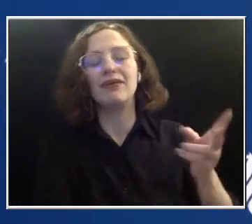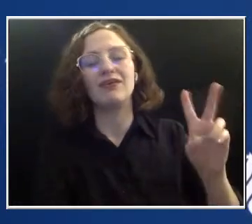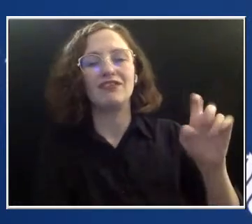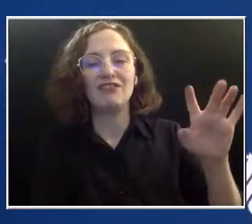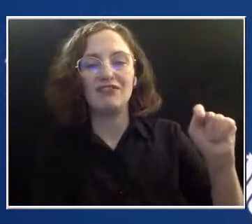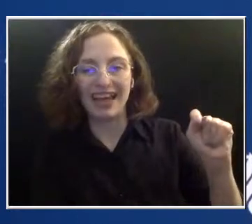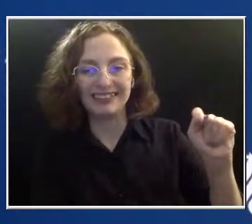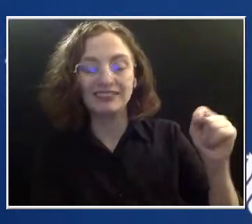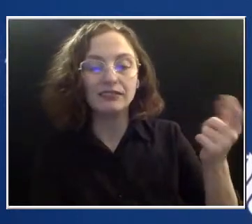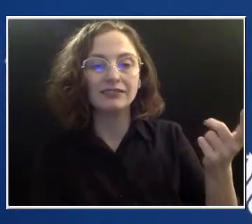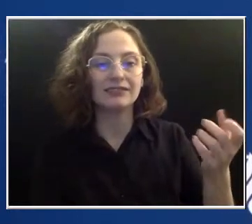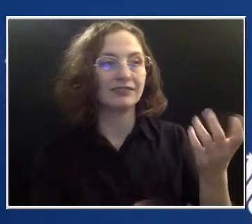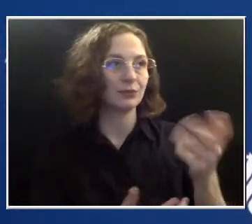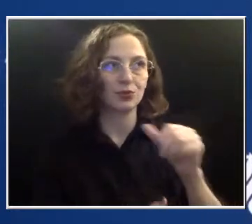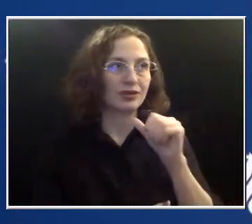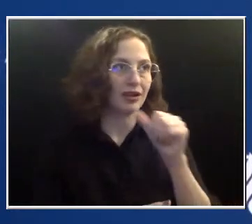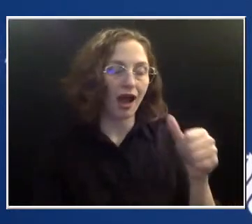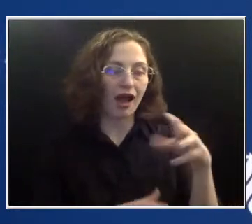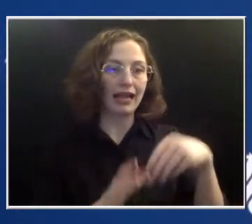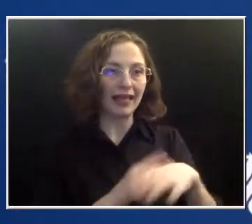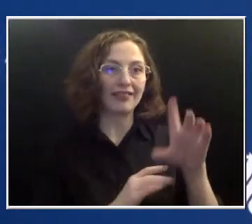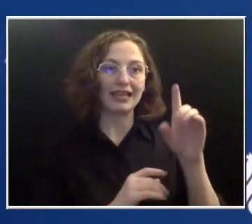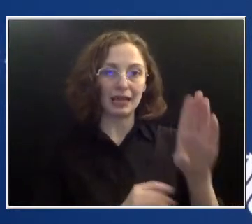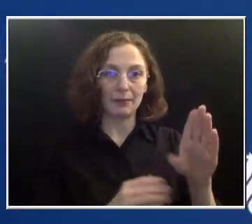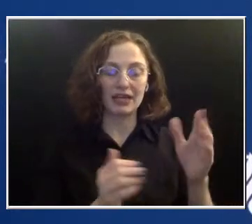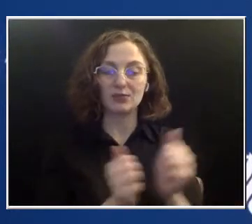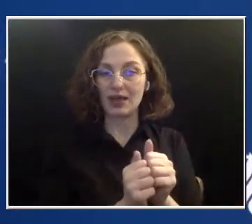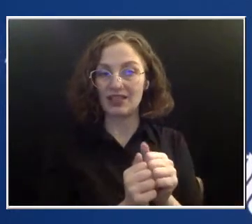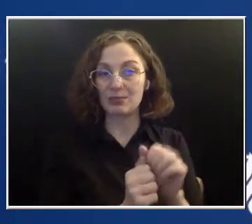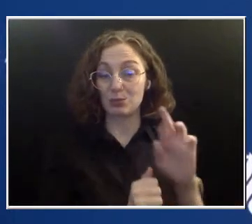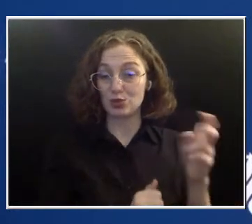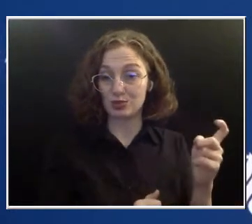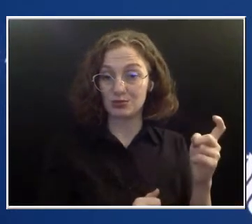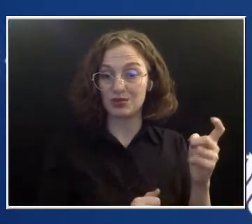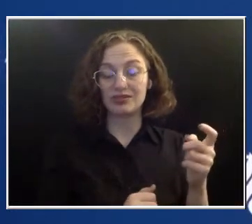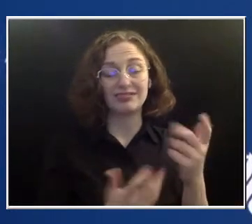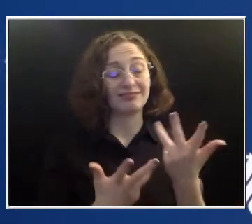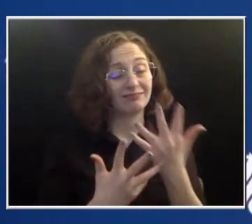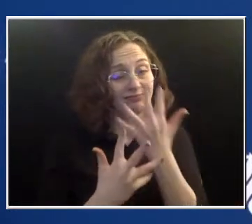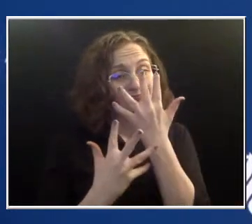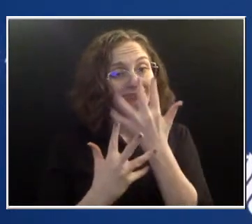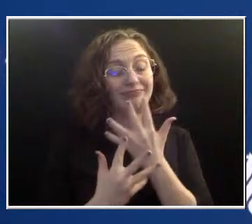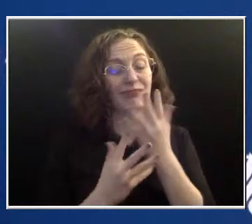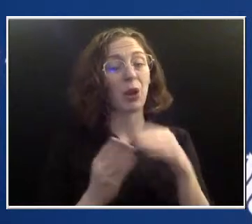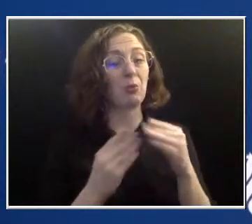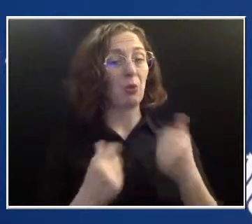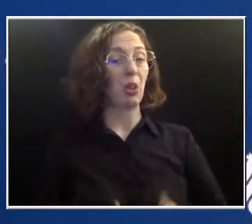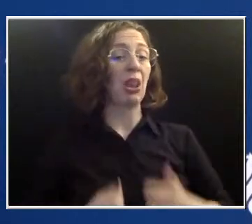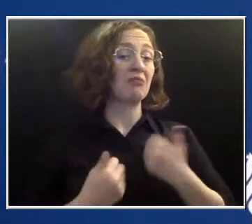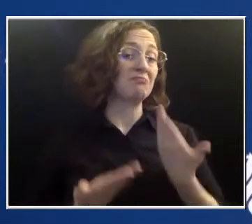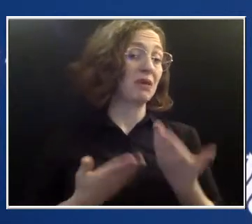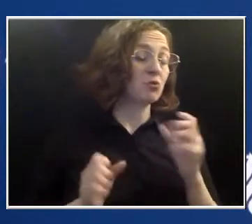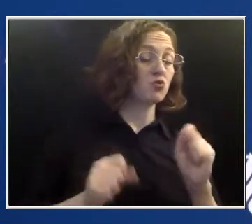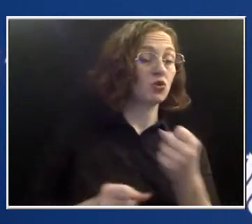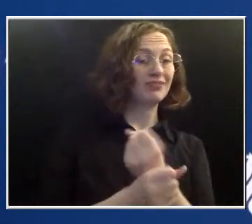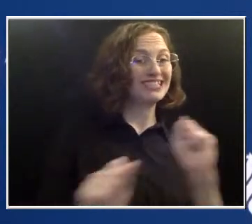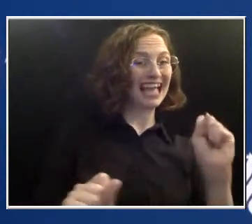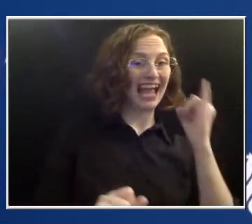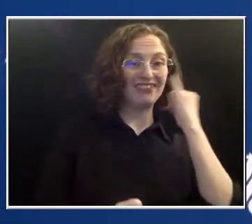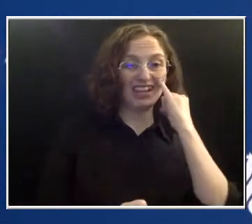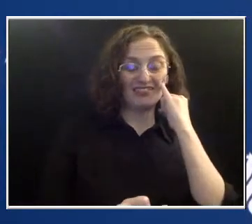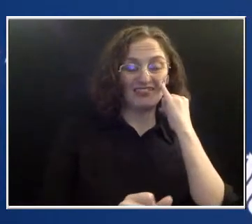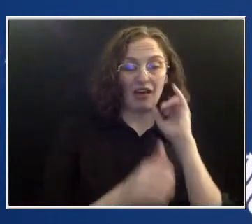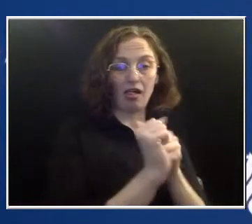unfortunate, more morbidity, more illness, and lives that probably could have been saved if not using that drug. But I think this does,